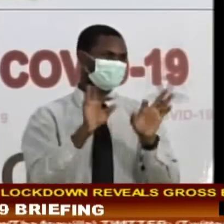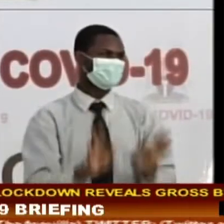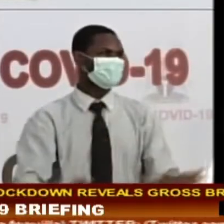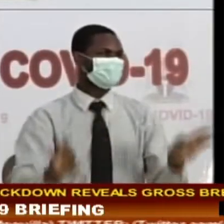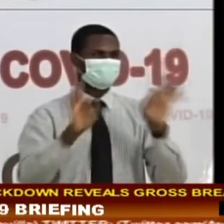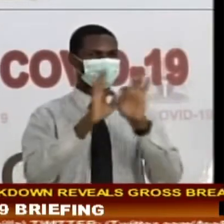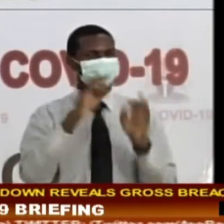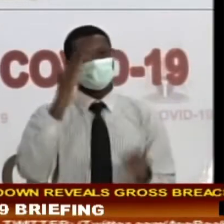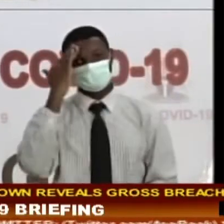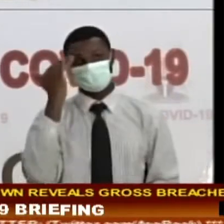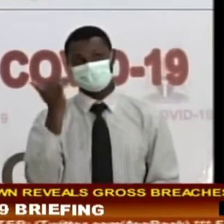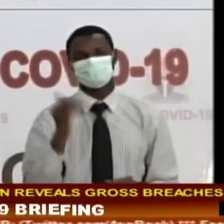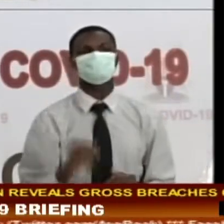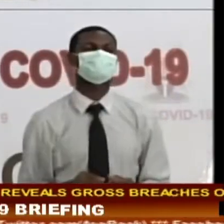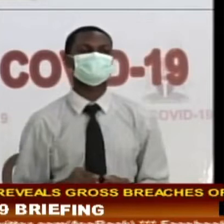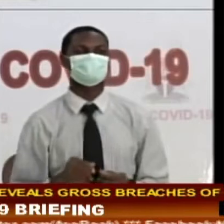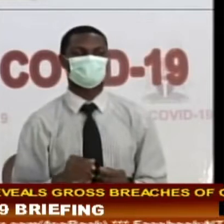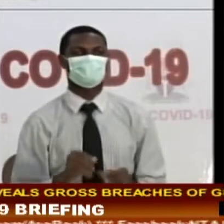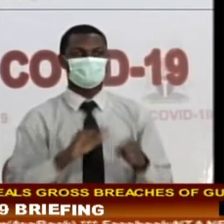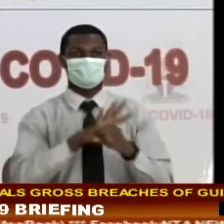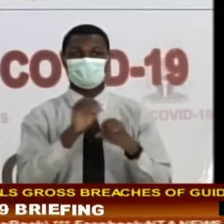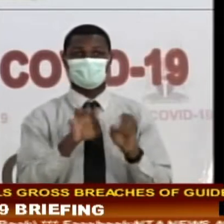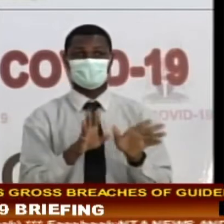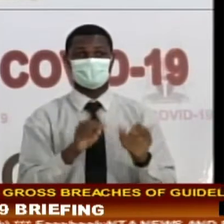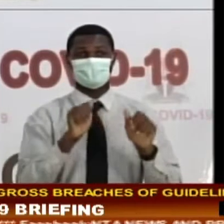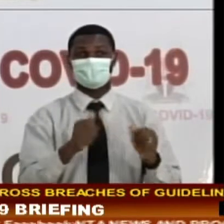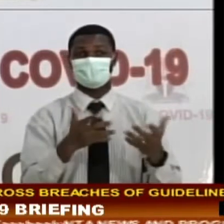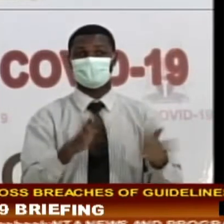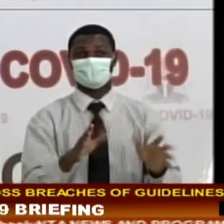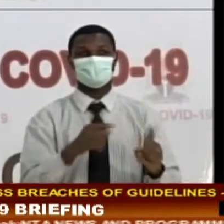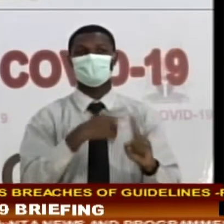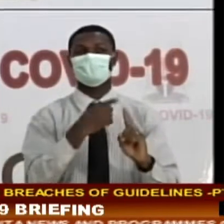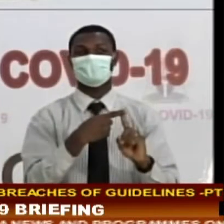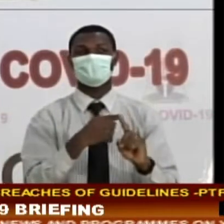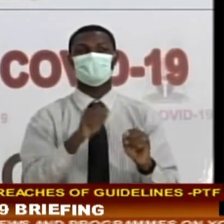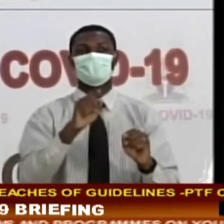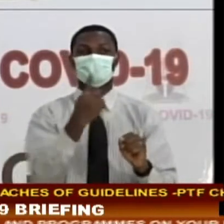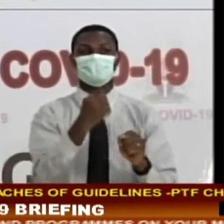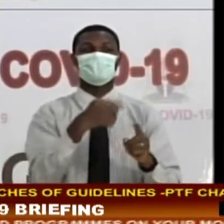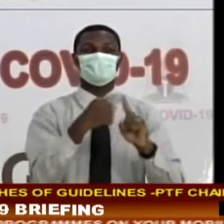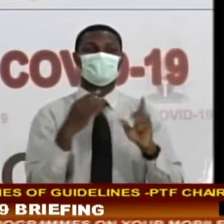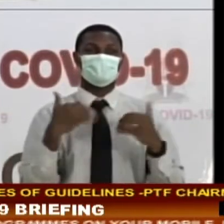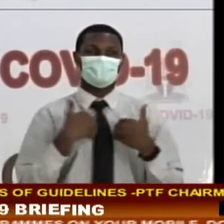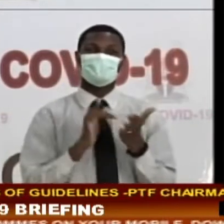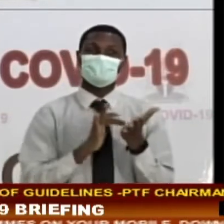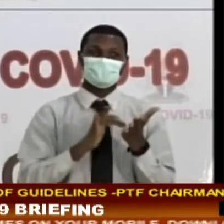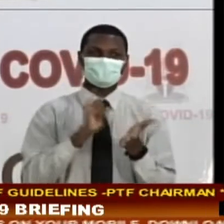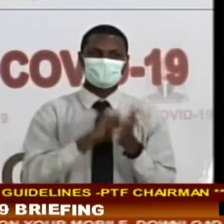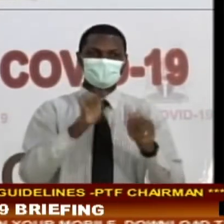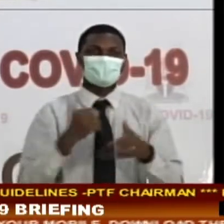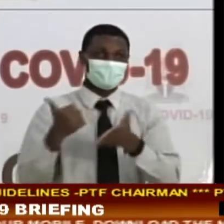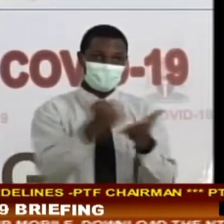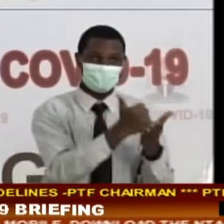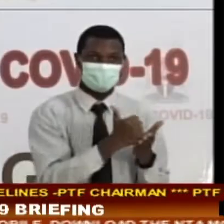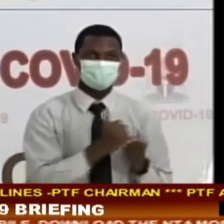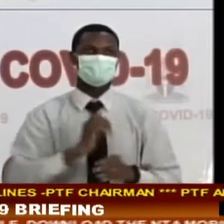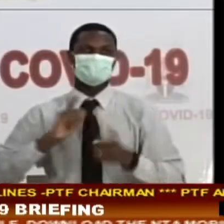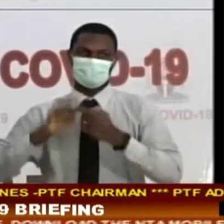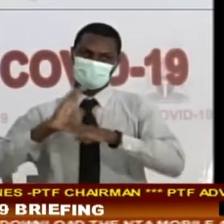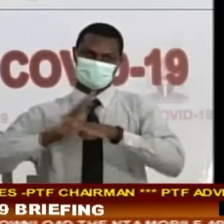know the end of this outbreak will come when we get a vaccine but getting a vaccine doesn't mean